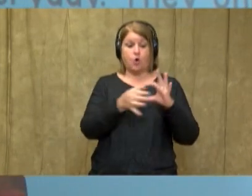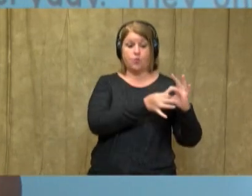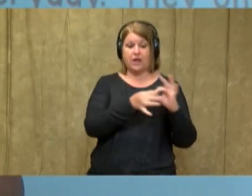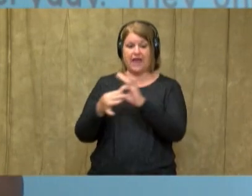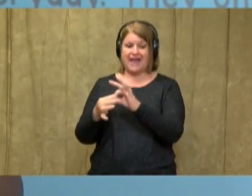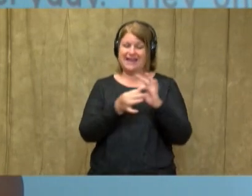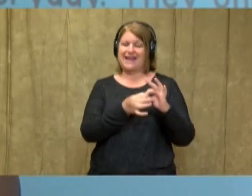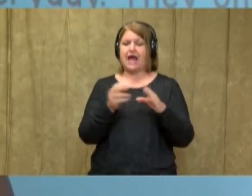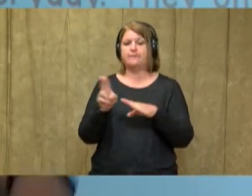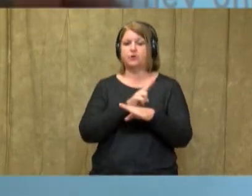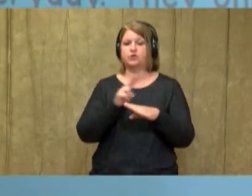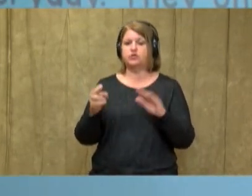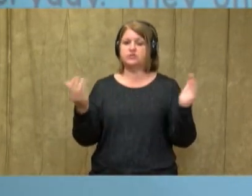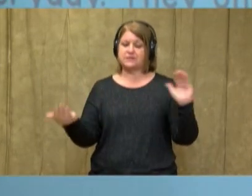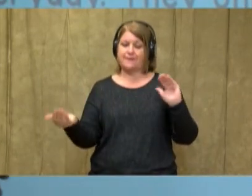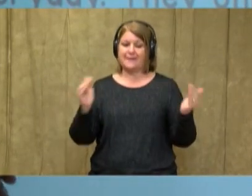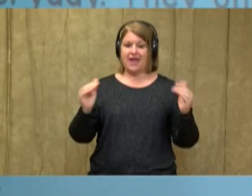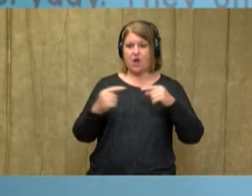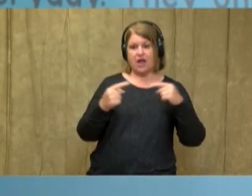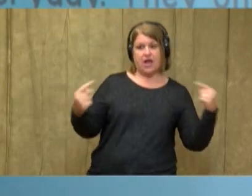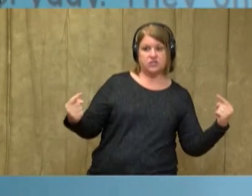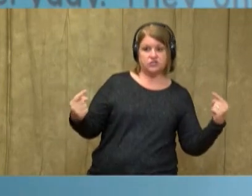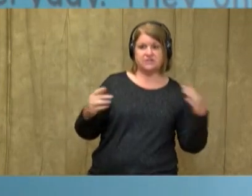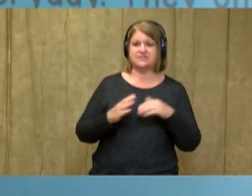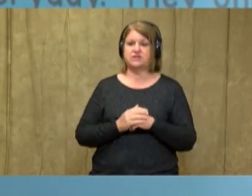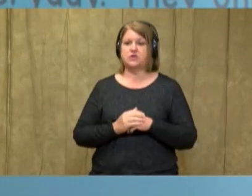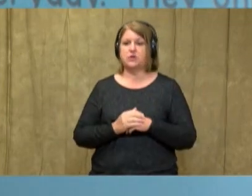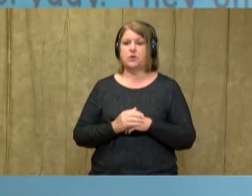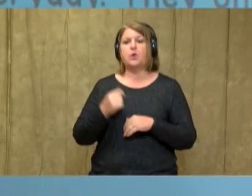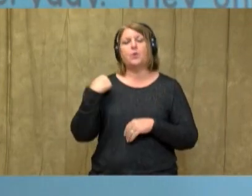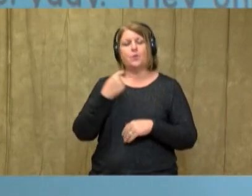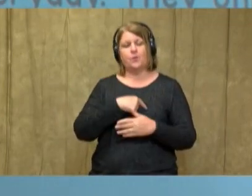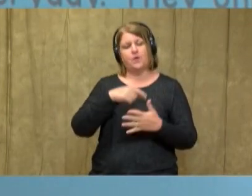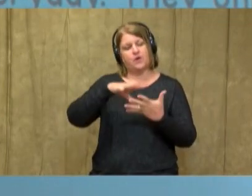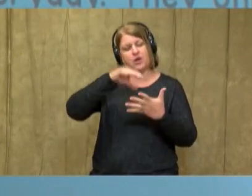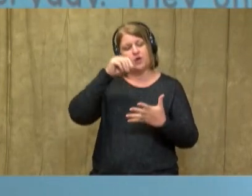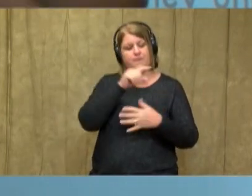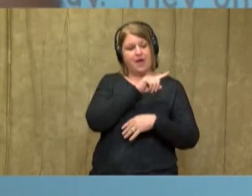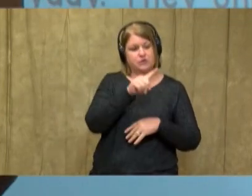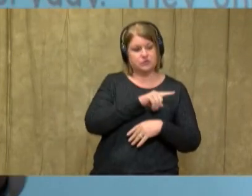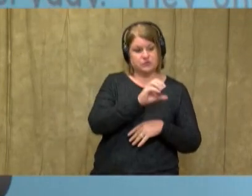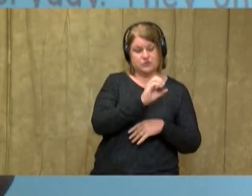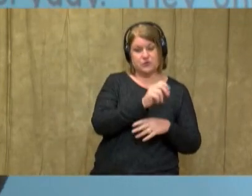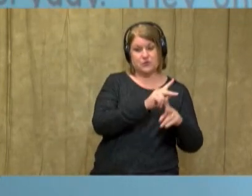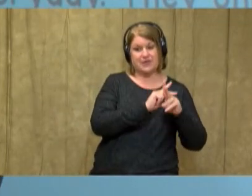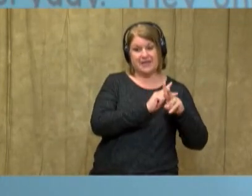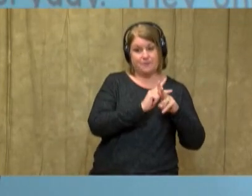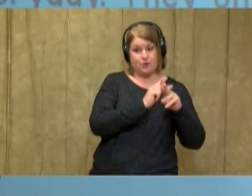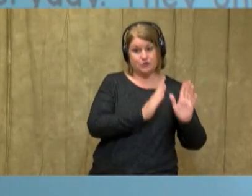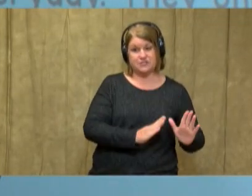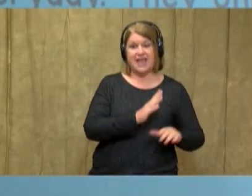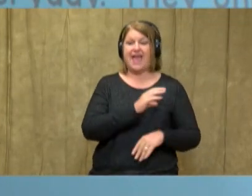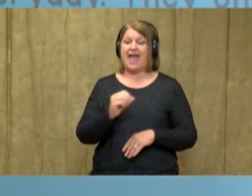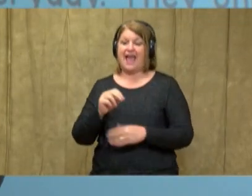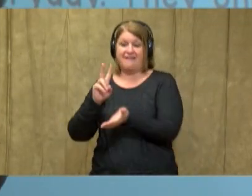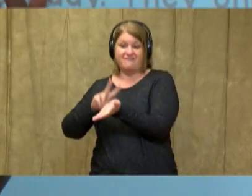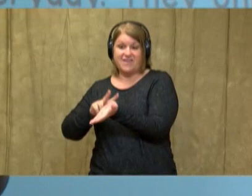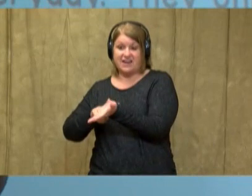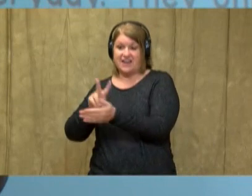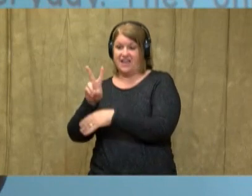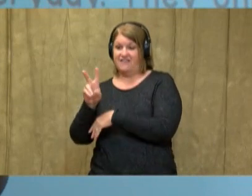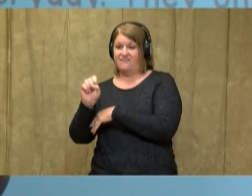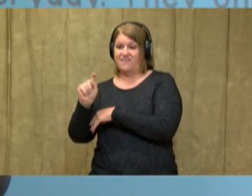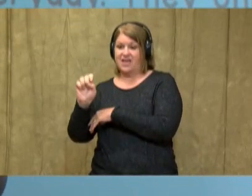help me understand that. We're going to read about zookeepers and veterinarians. So as I read, I want you to be thinking about, how